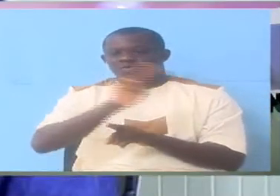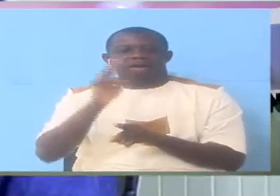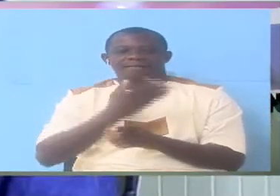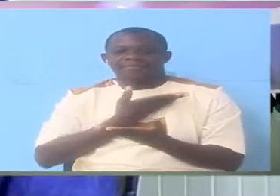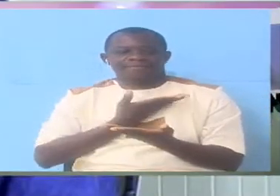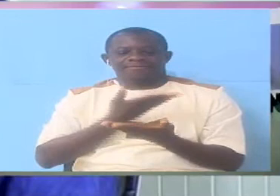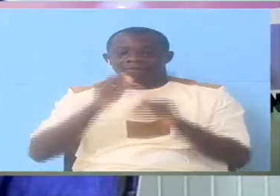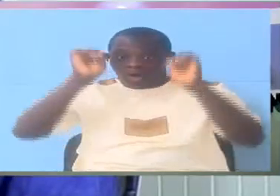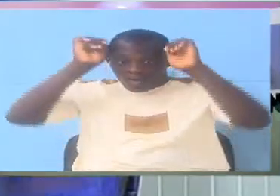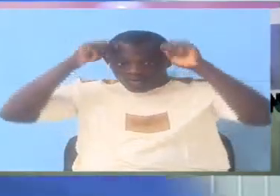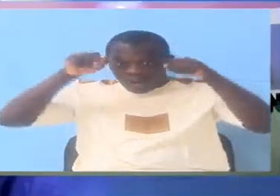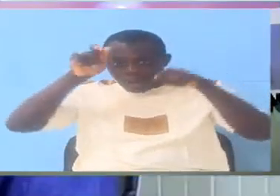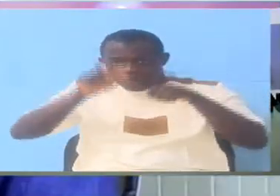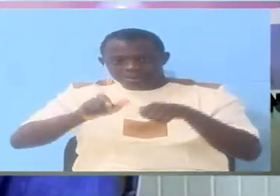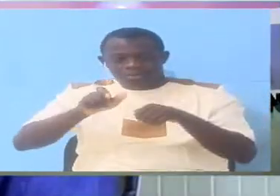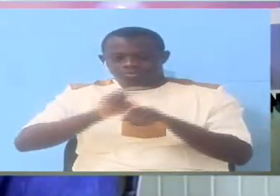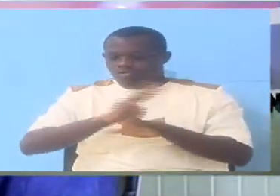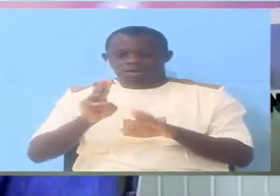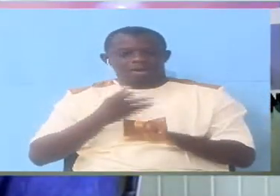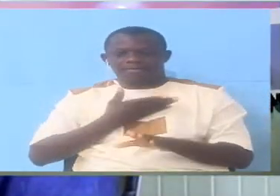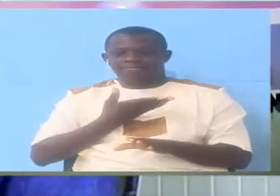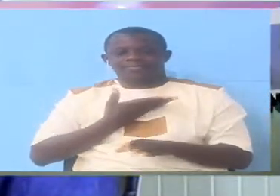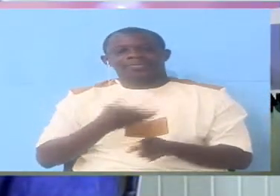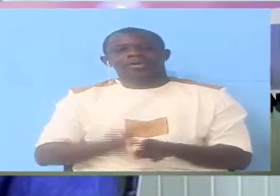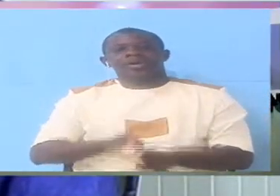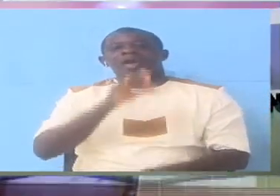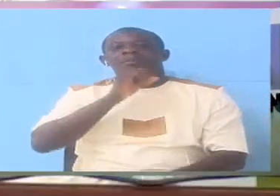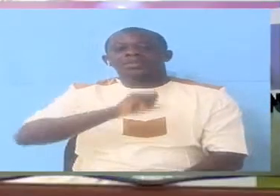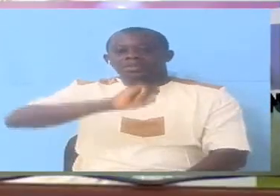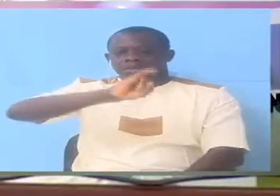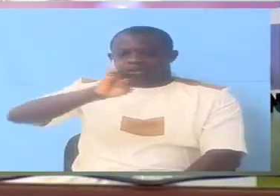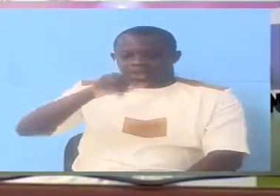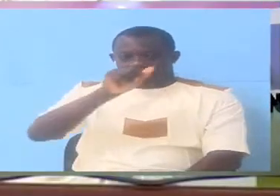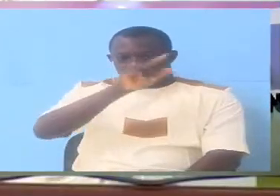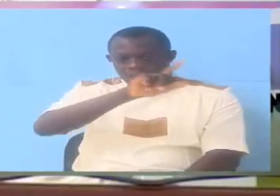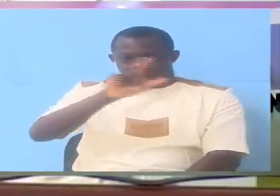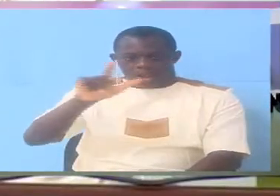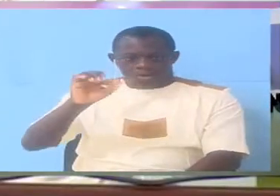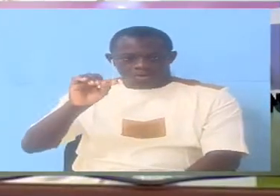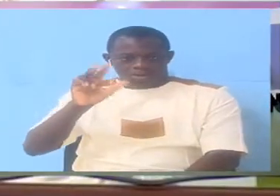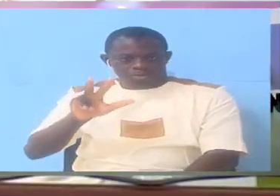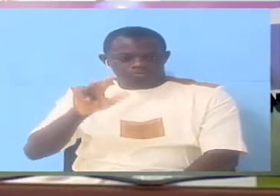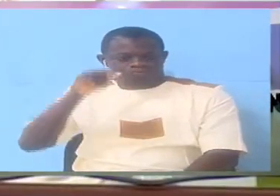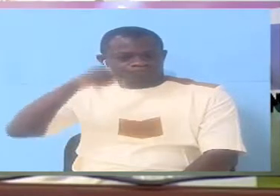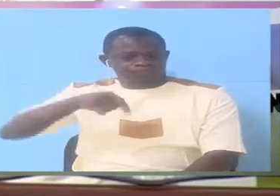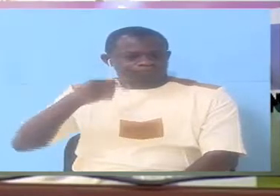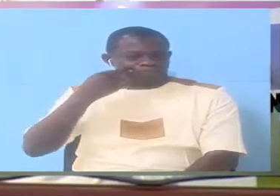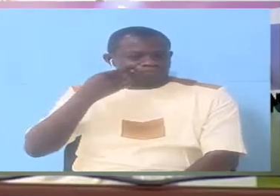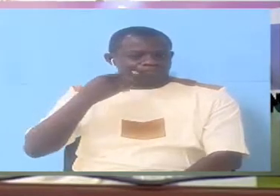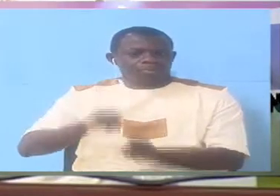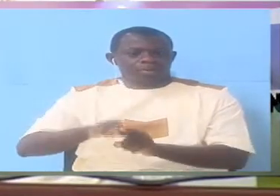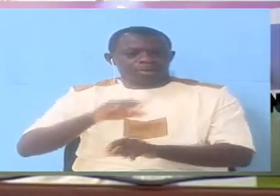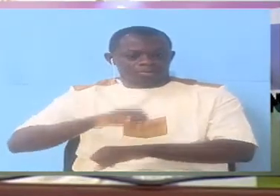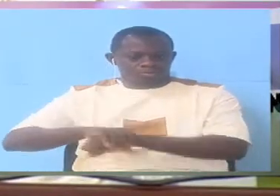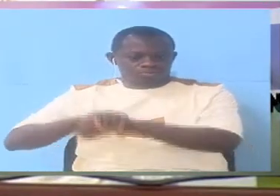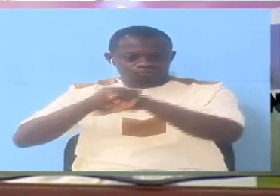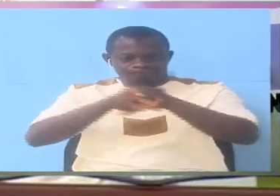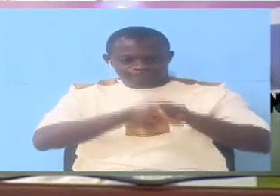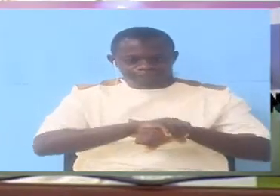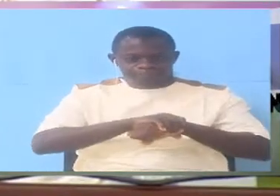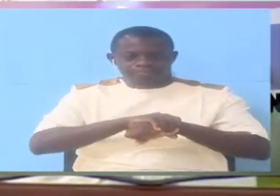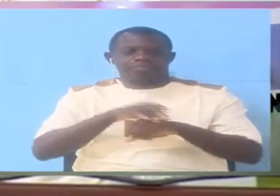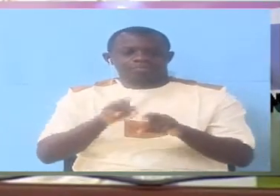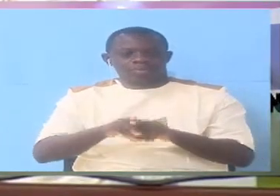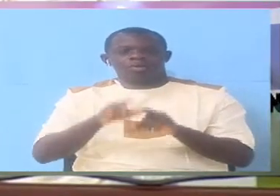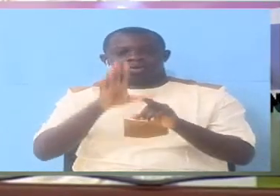fine. Mr. Jallow, you are brought here to testify about the